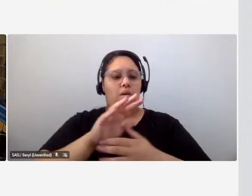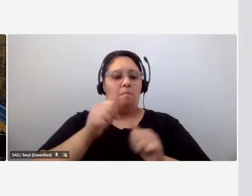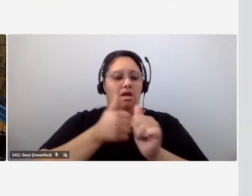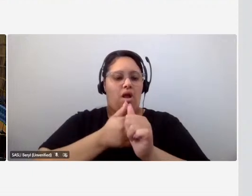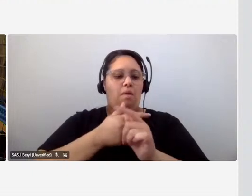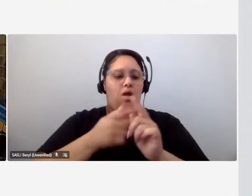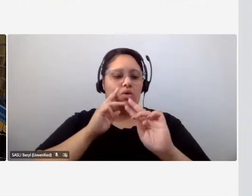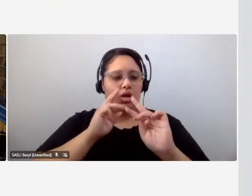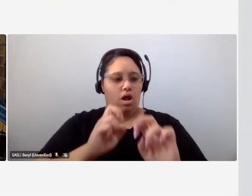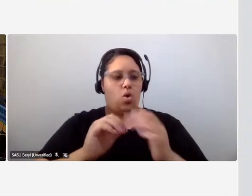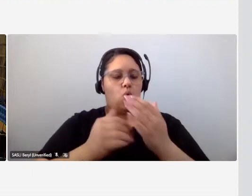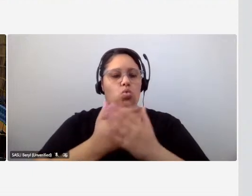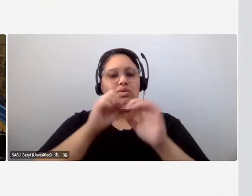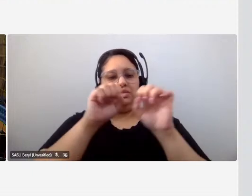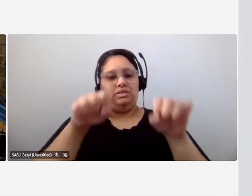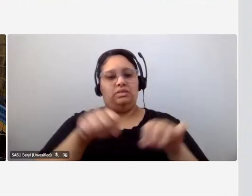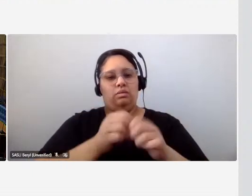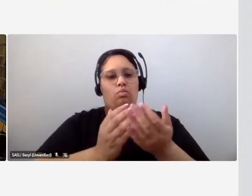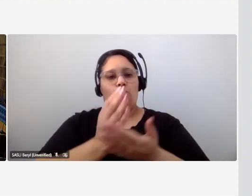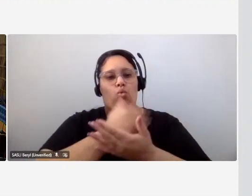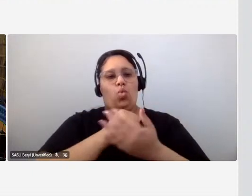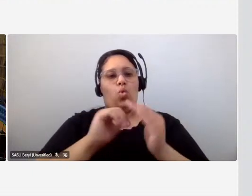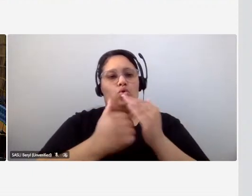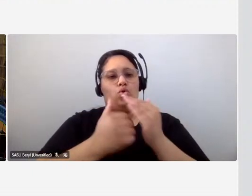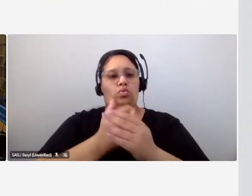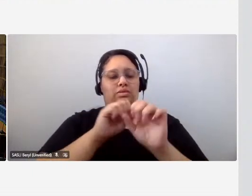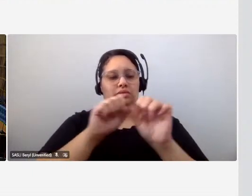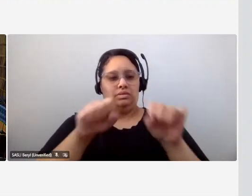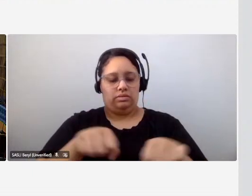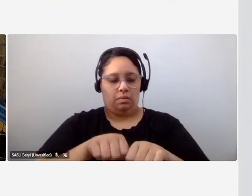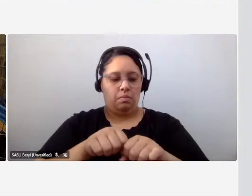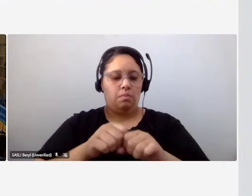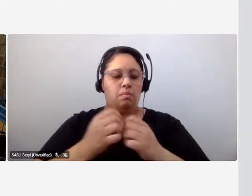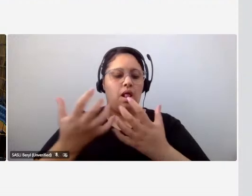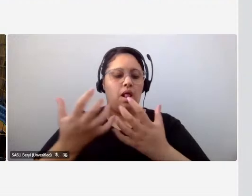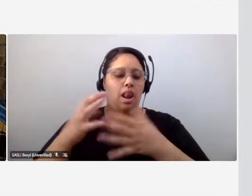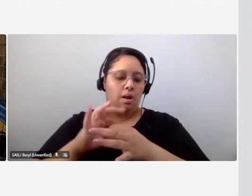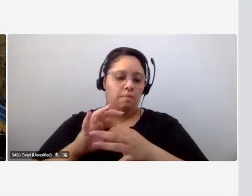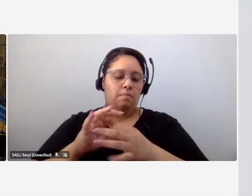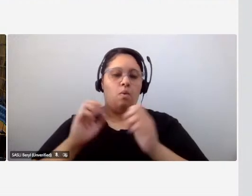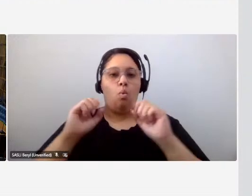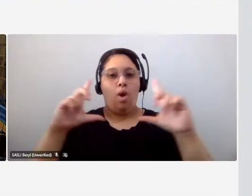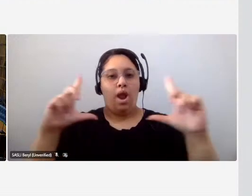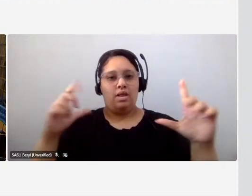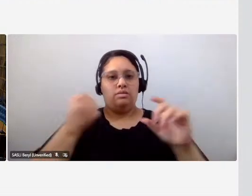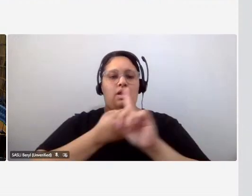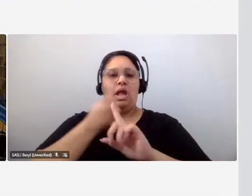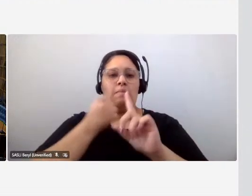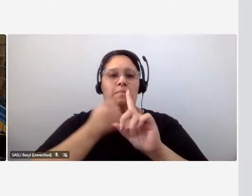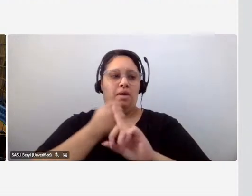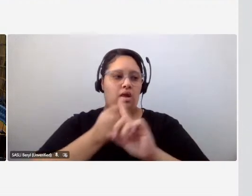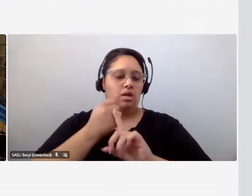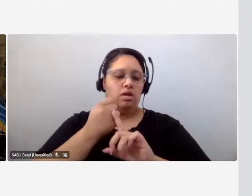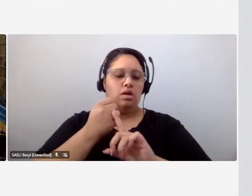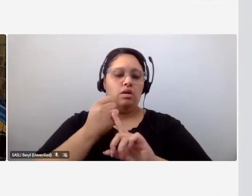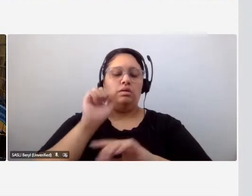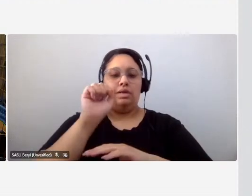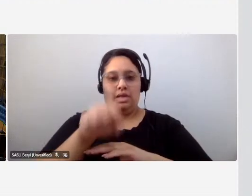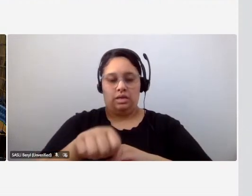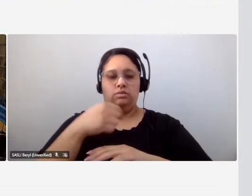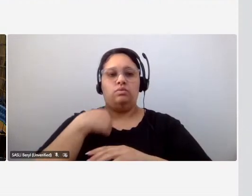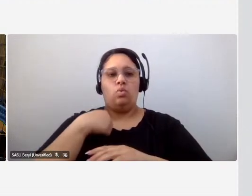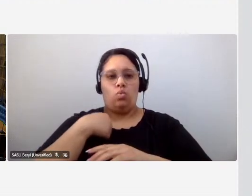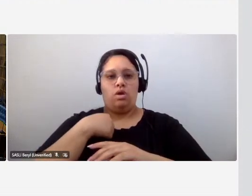are looking at a new system, procuring a new system. With regards to the awareness campaigns, yes, we